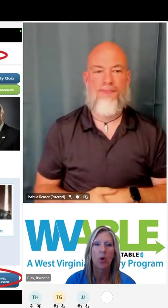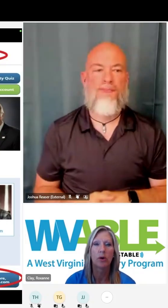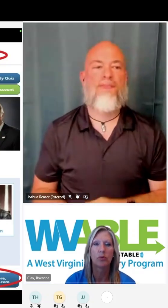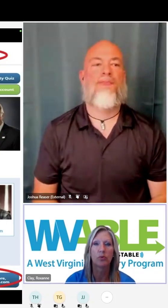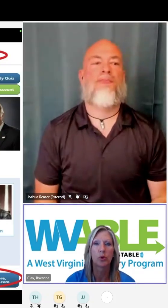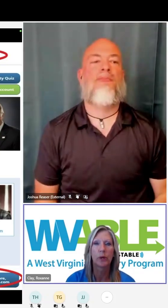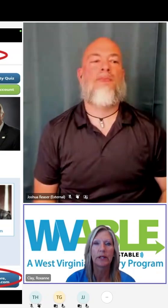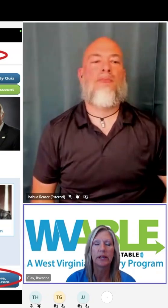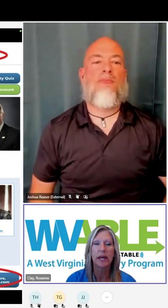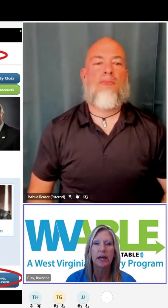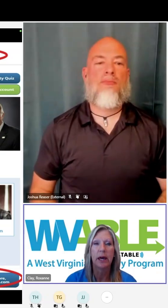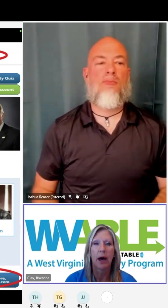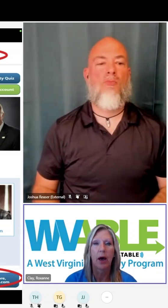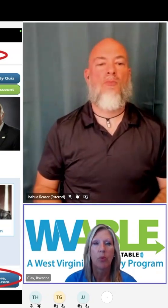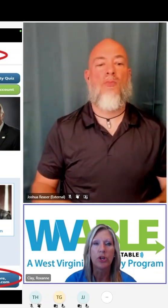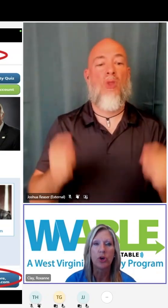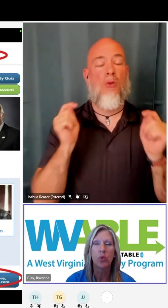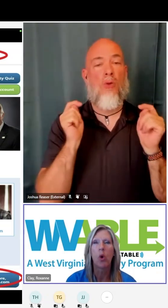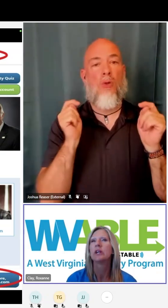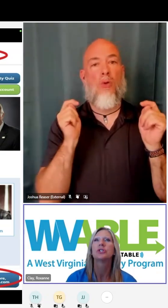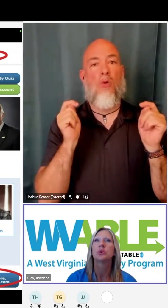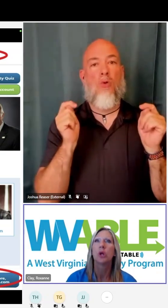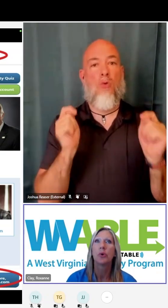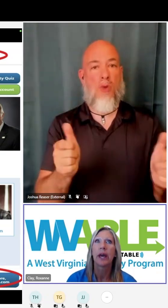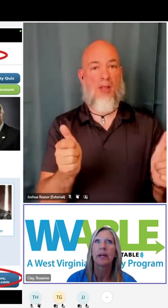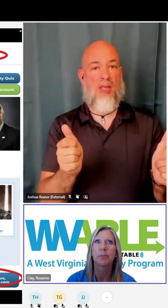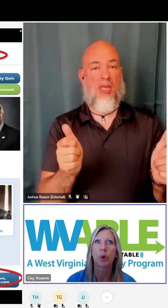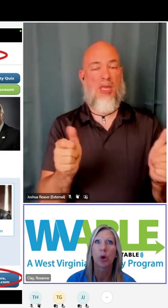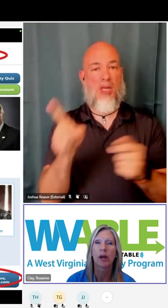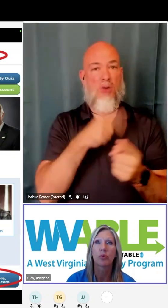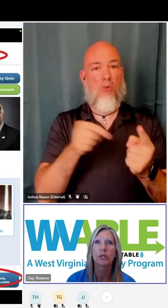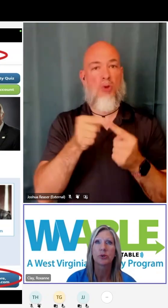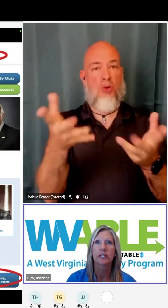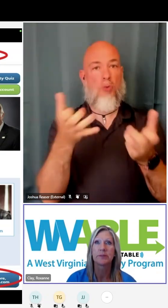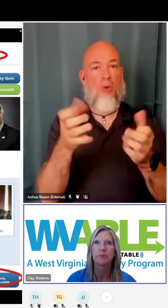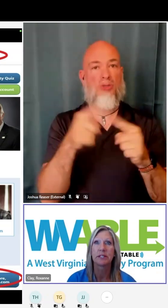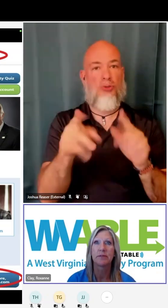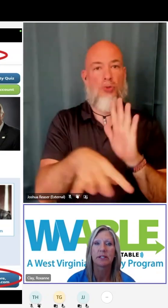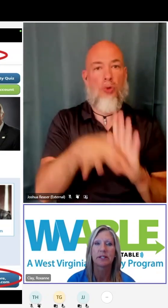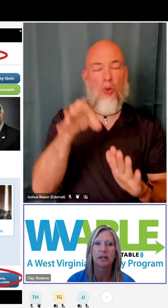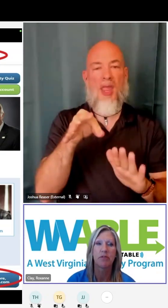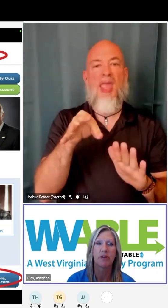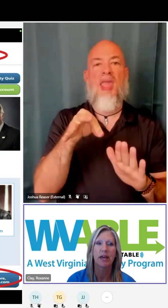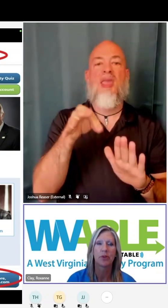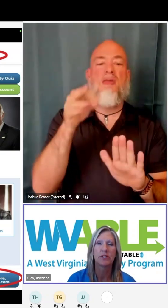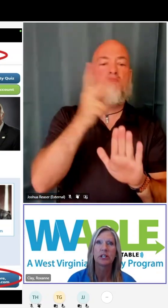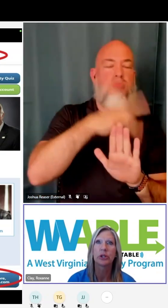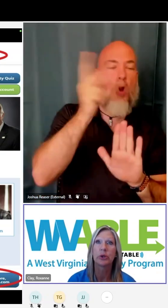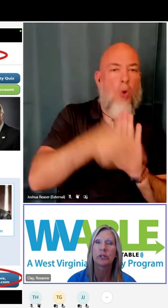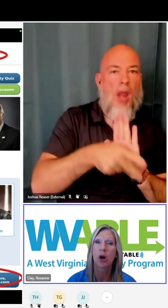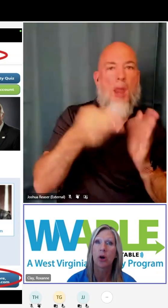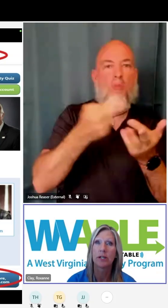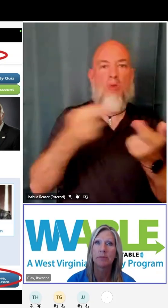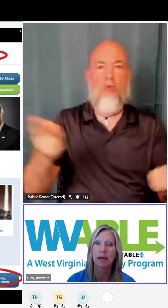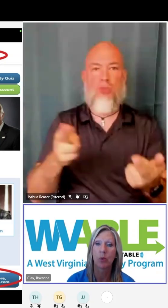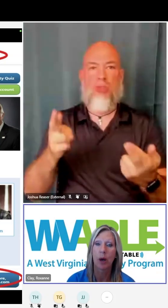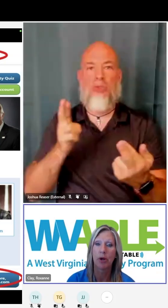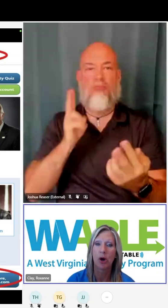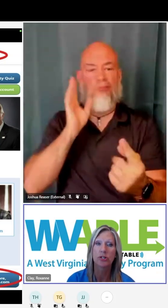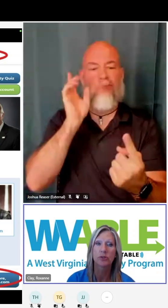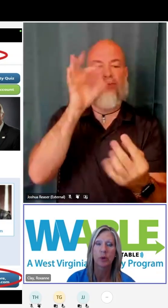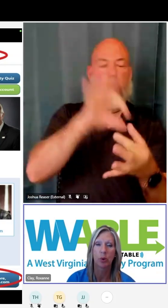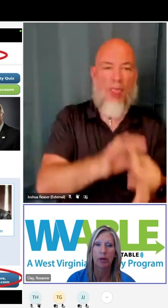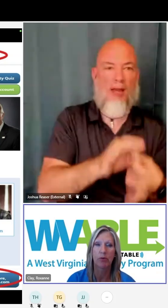And now, quickly, when you want to locate program resources specific to WVABLE, this includes our